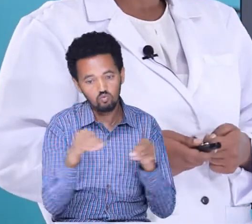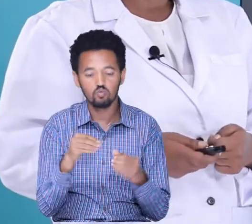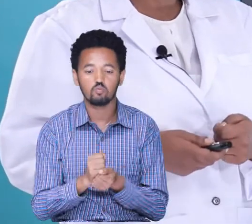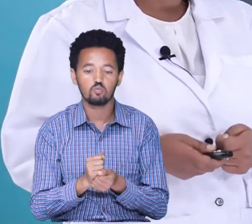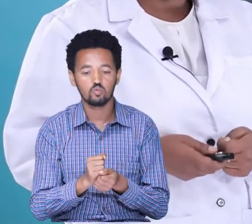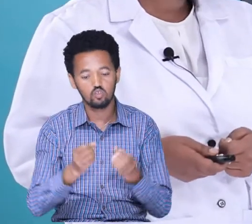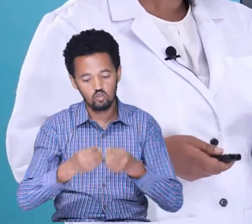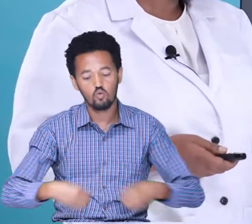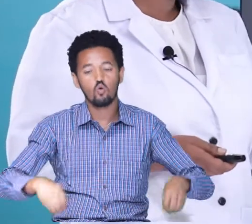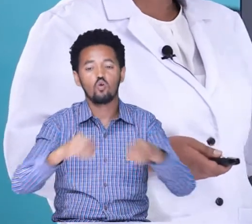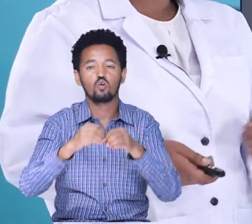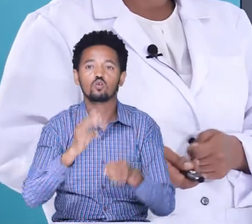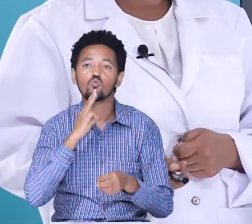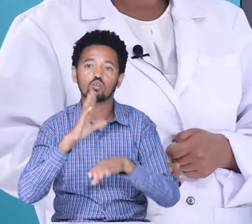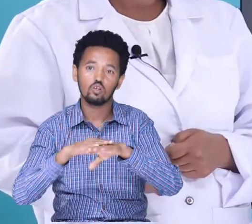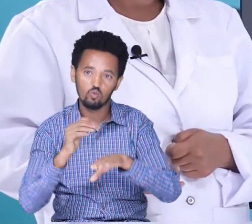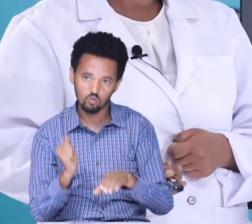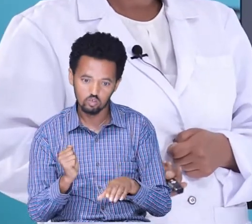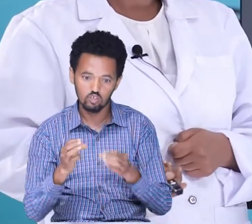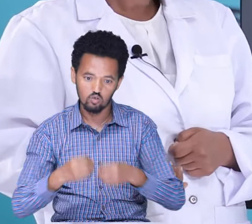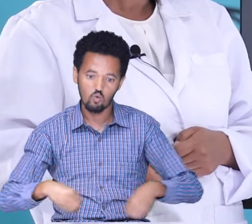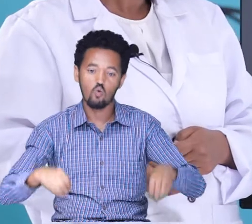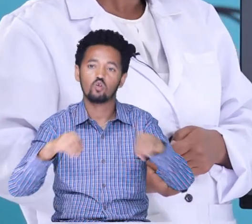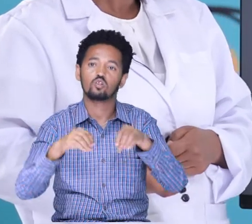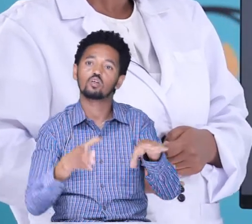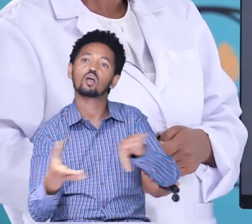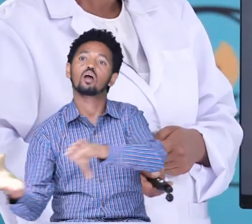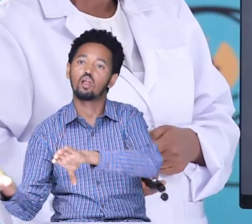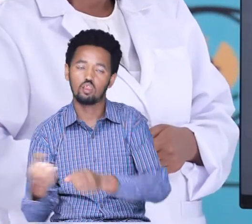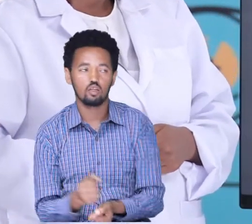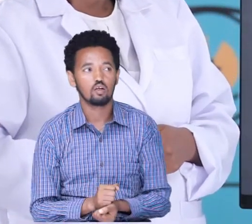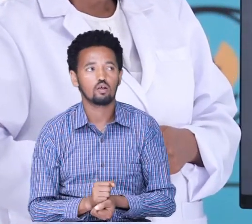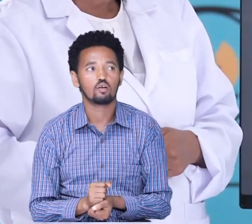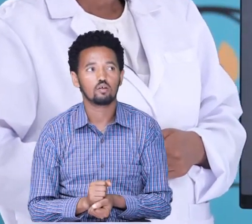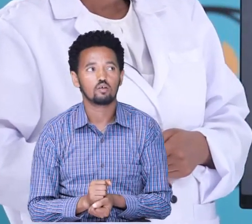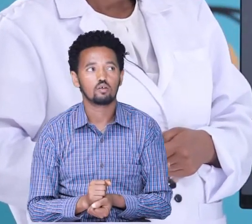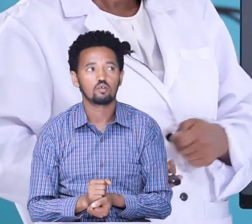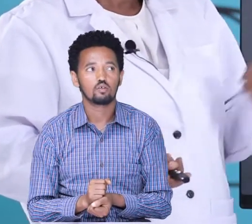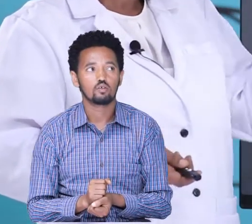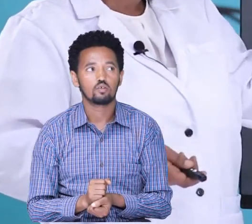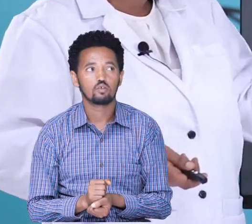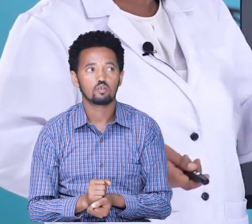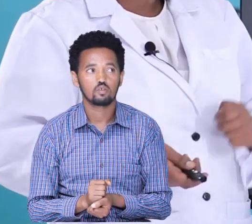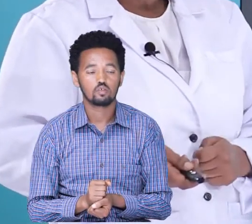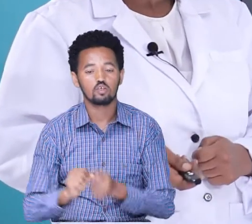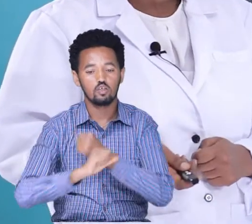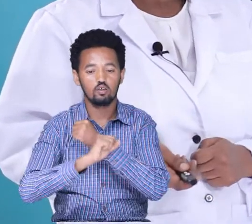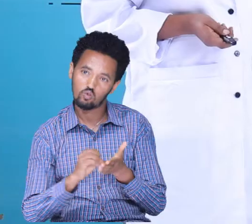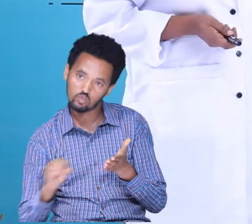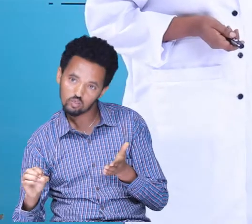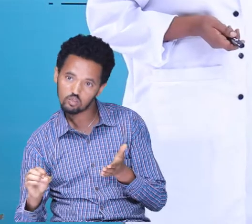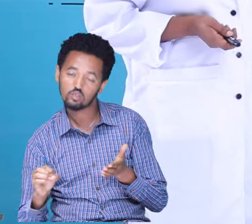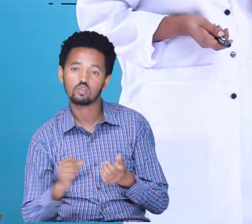ocean water is called ocean current. based on the